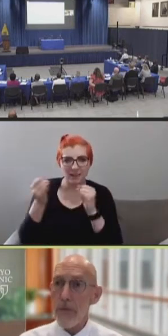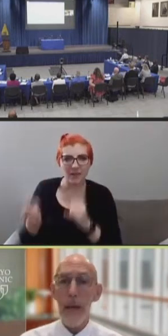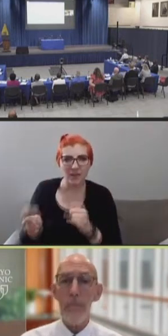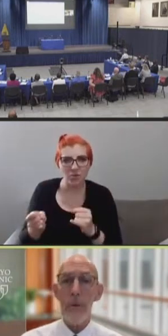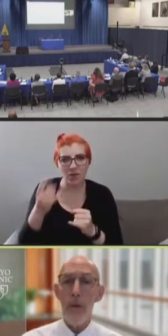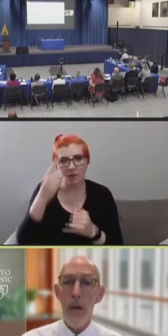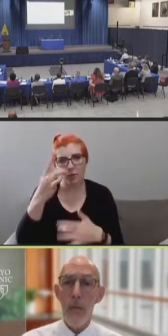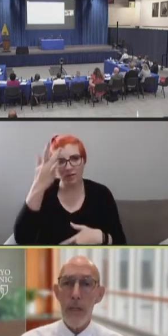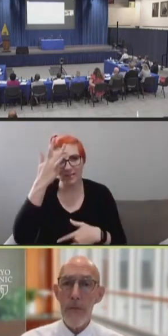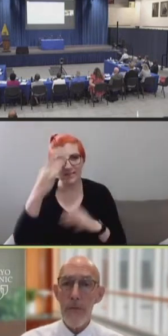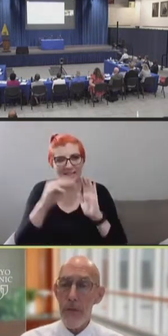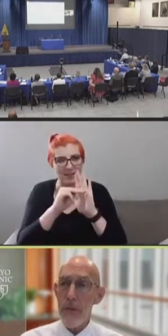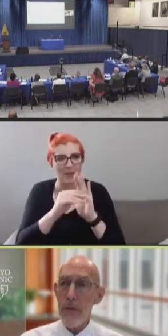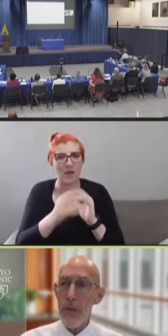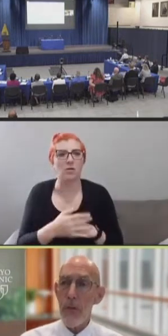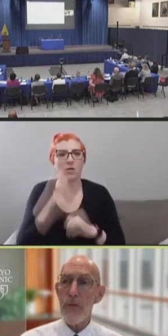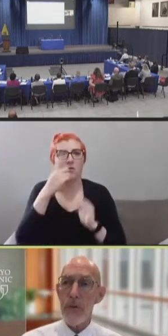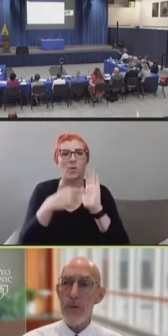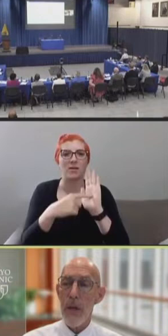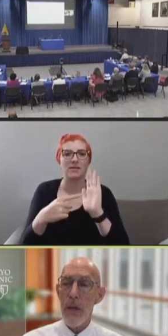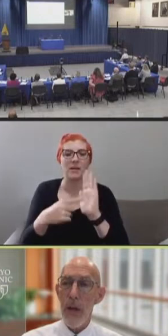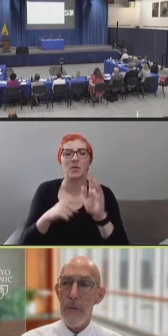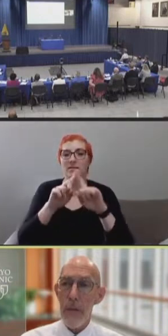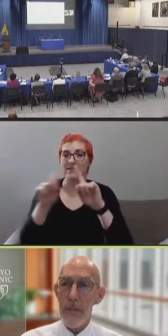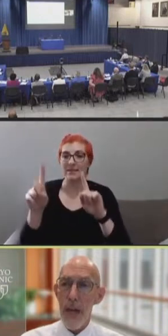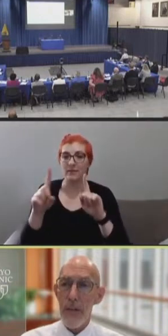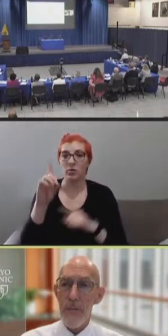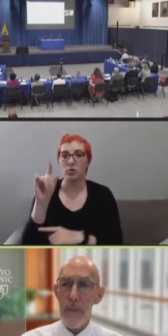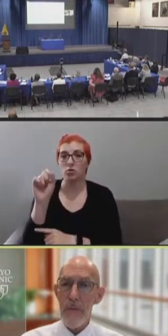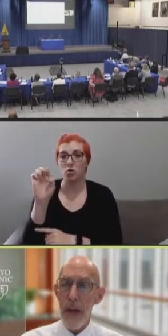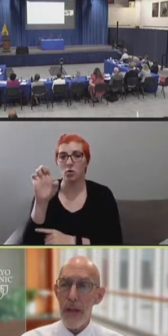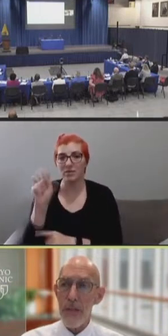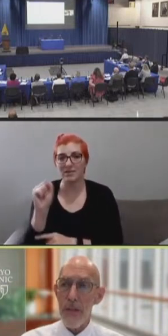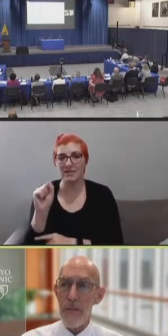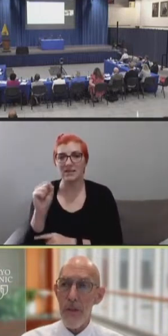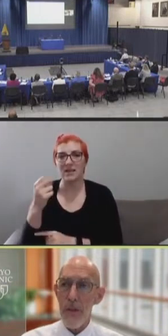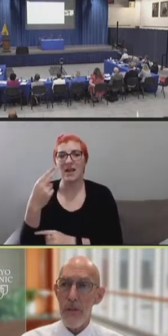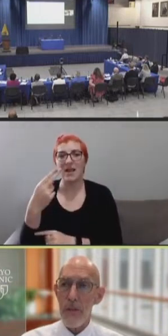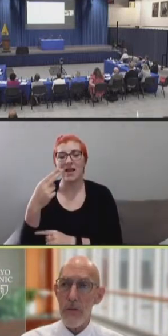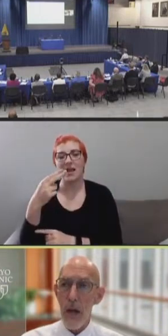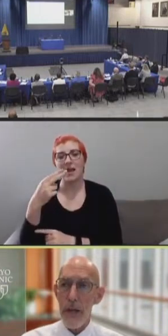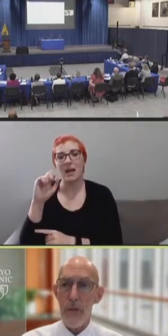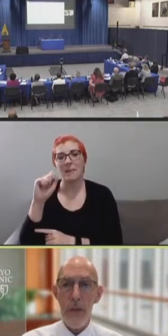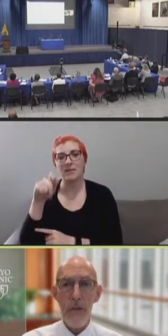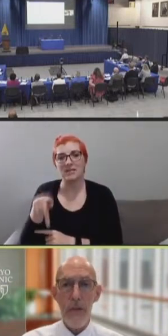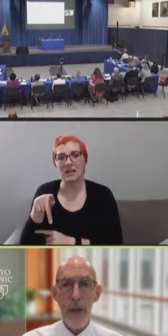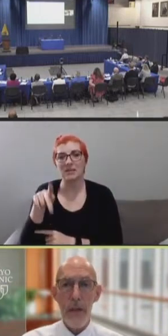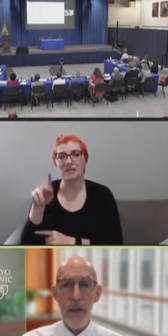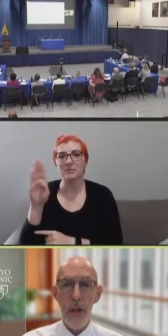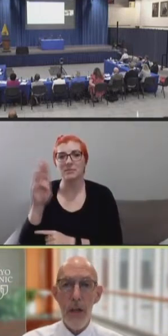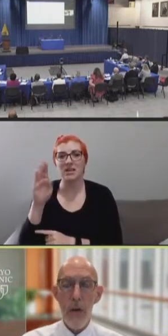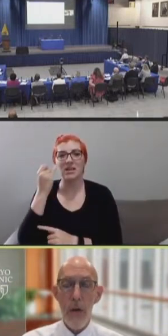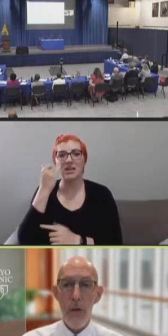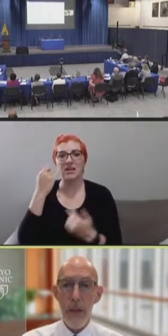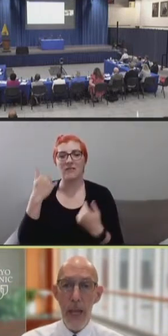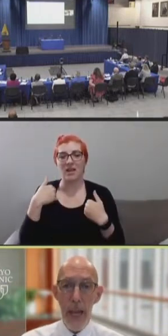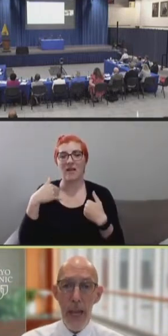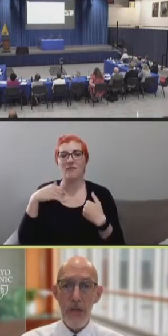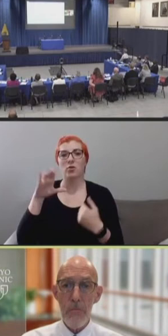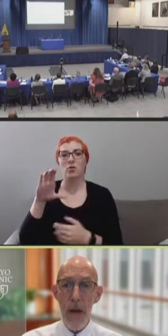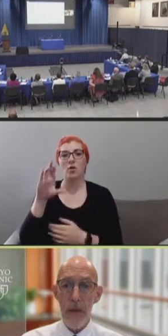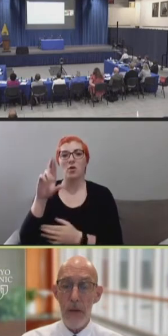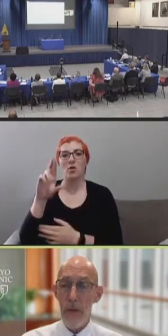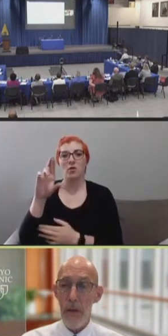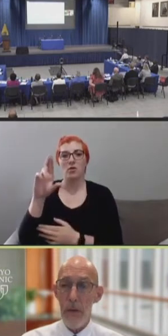For example, we give different doses of hepatitis B vaccine for those in chronic renal failure. or the